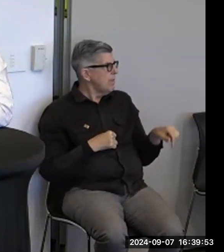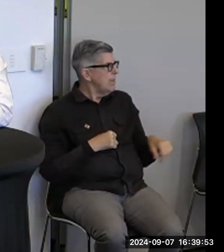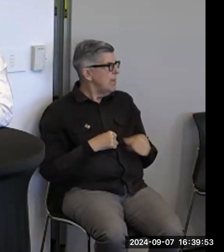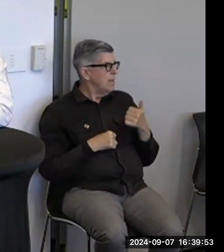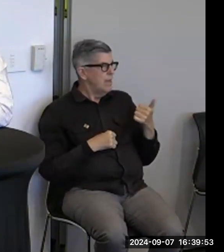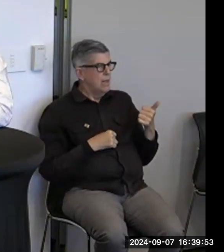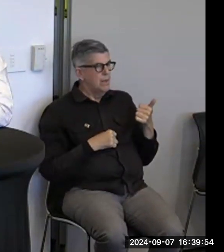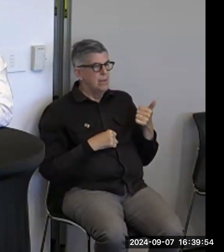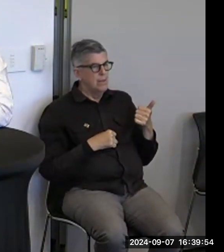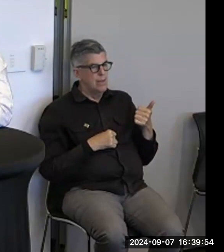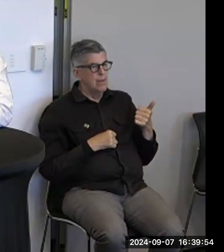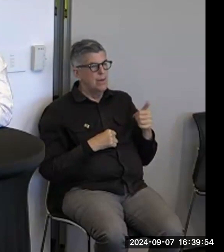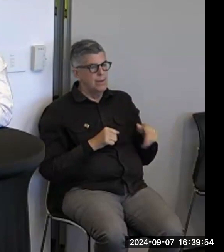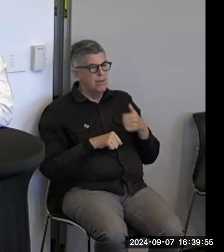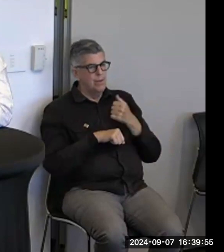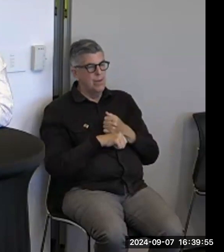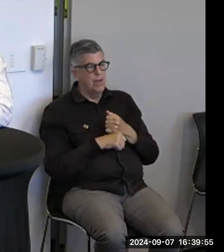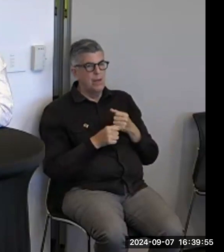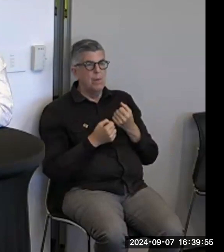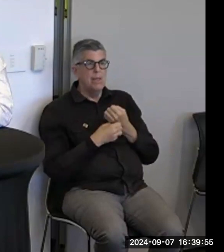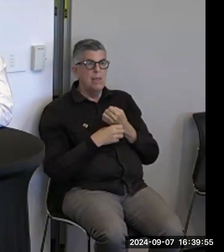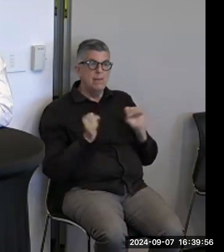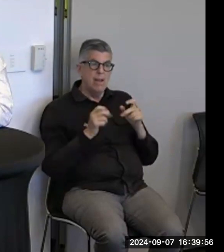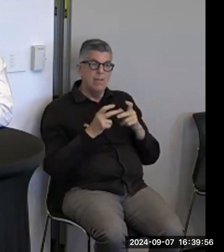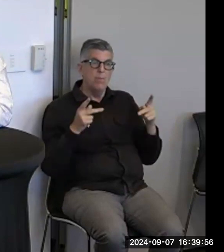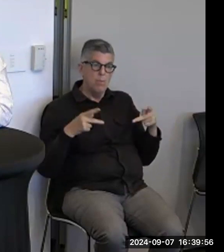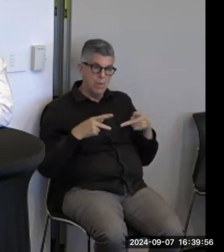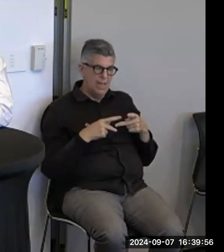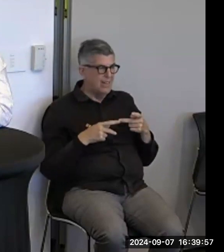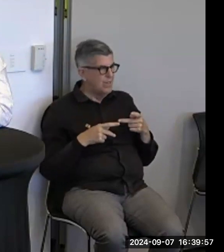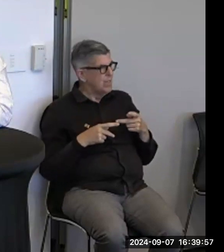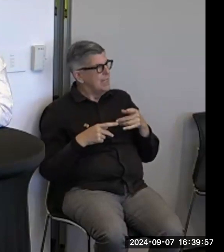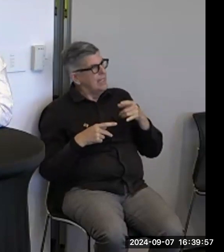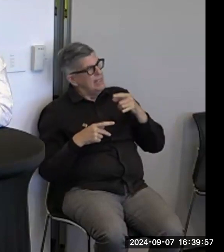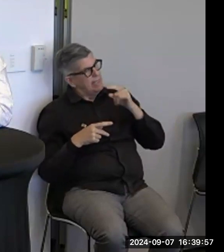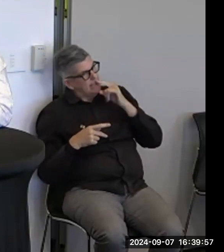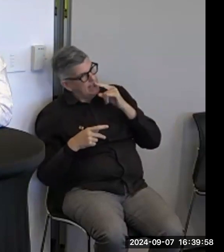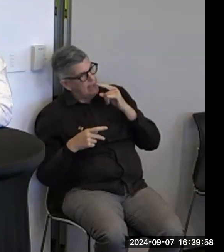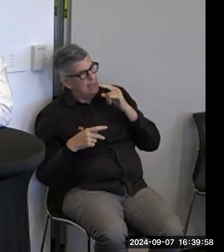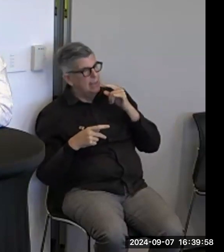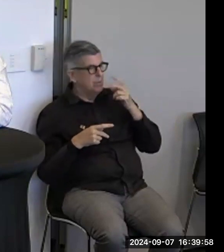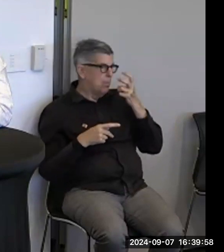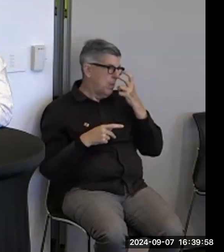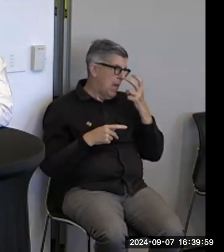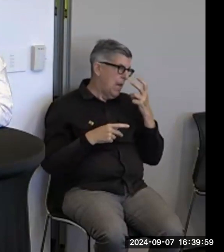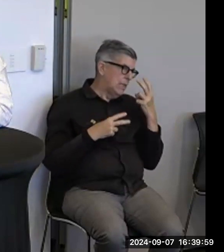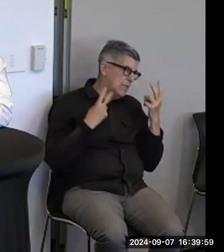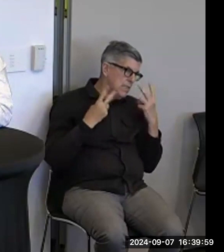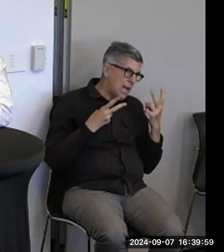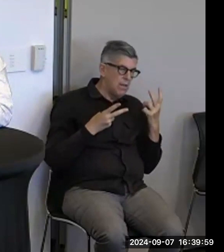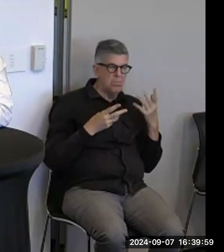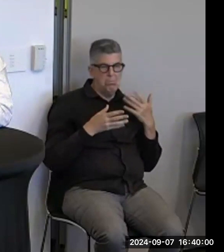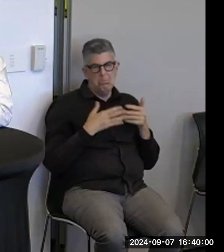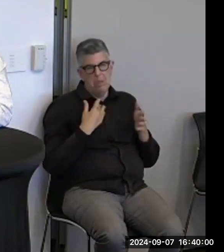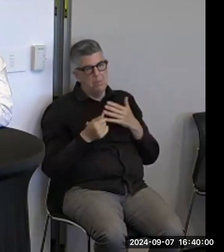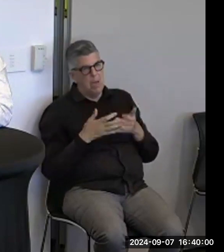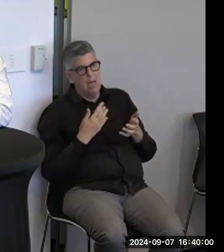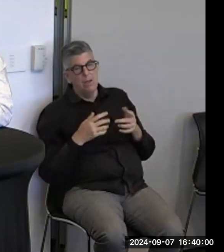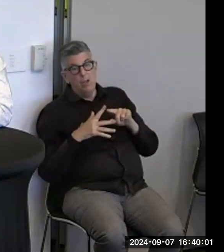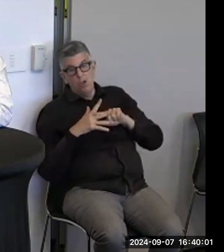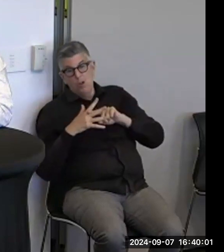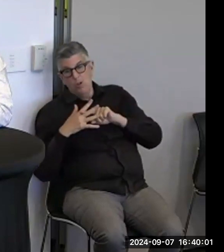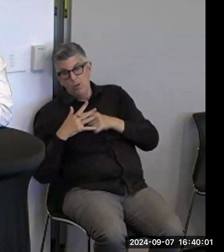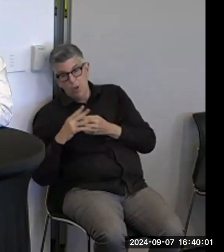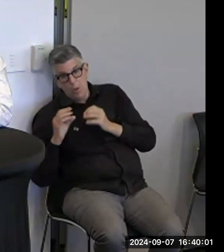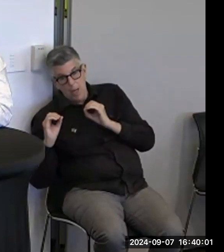brave space where people of all ages, kids, adults, blind, sighted, can start from zero or from somewhere else when it